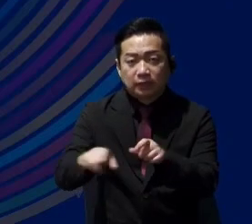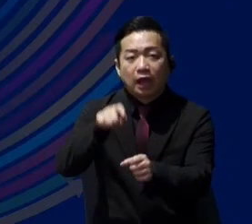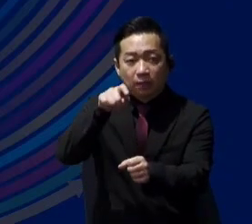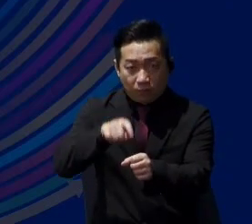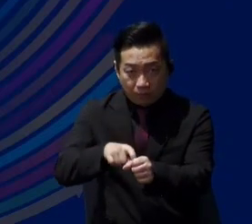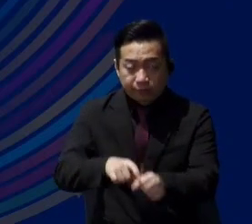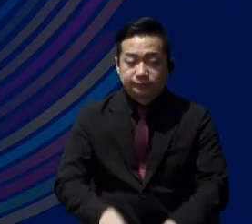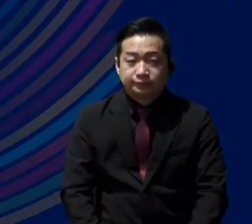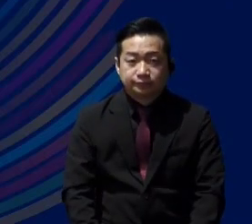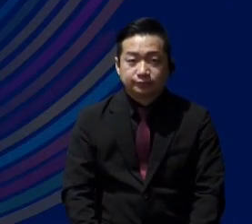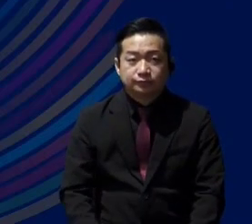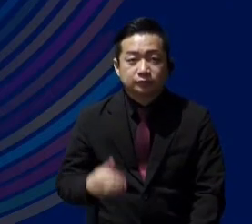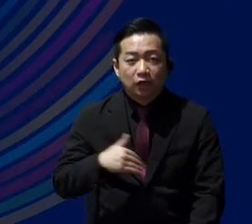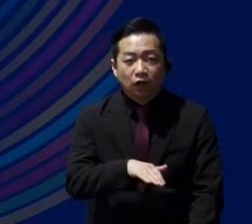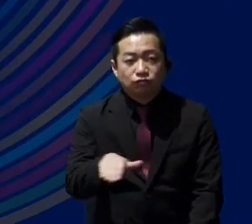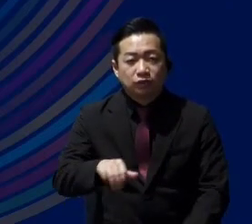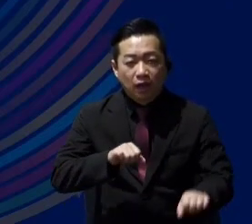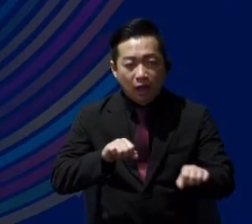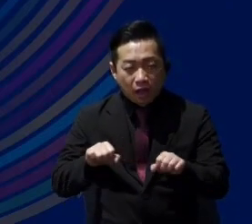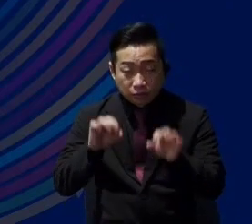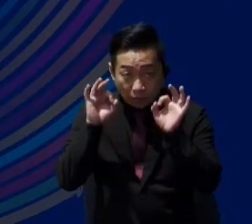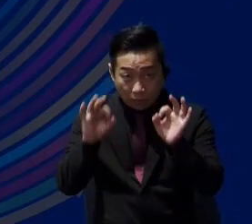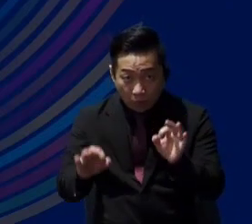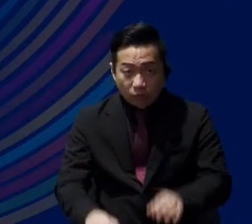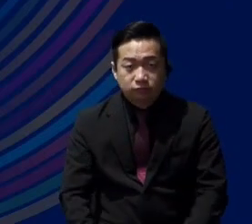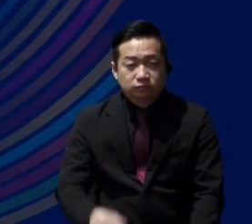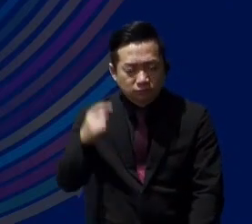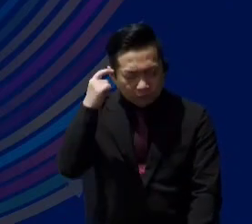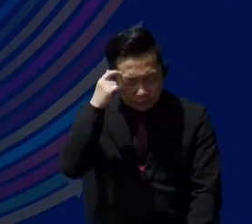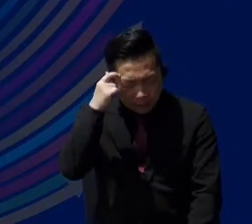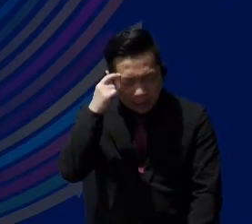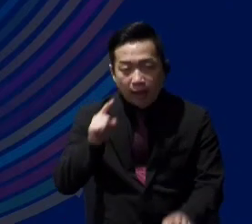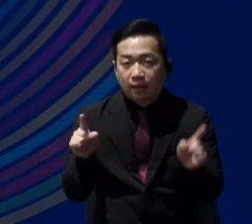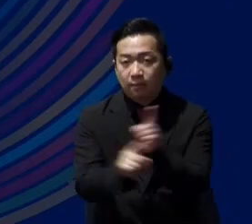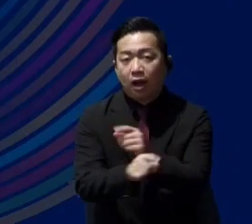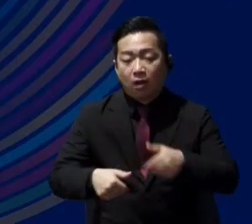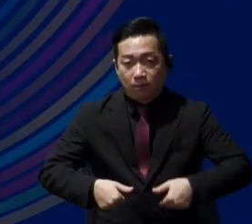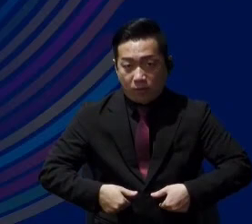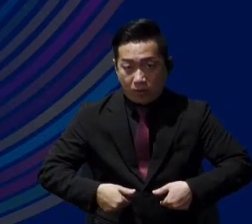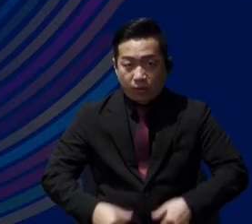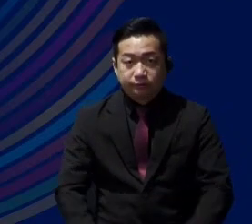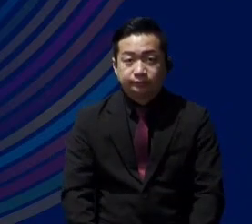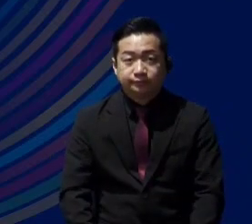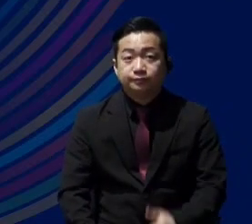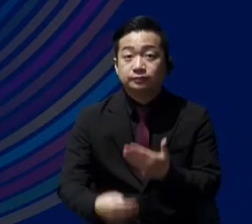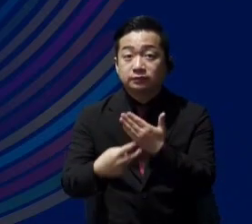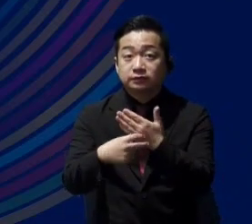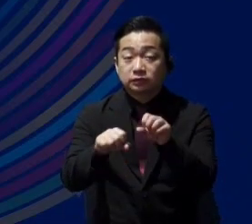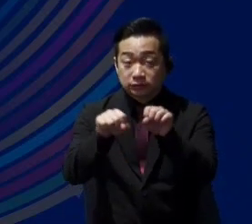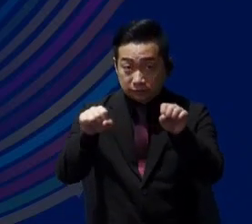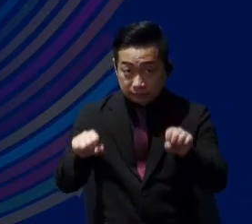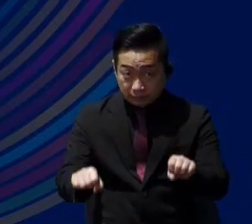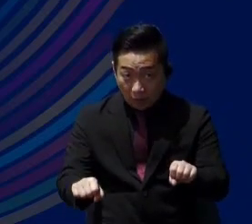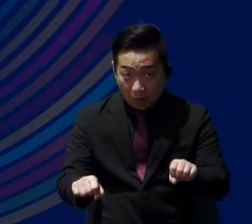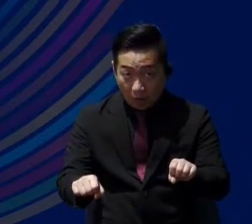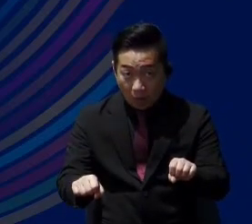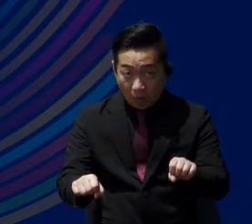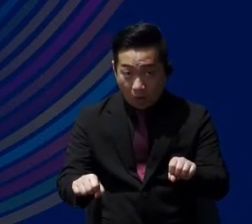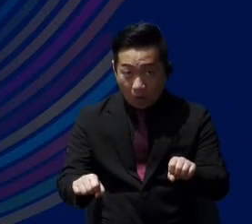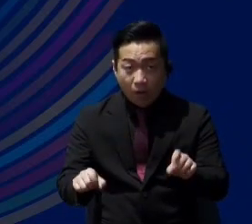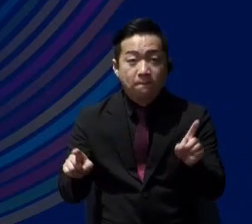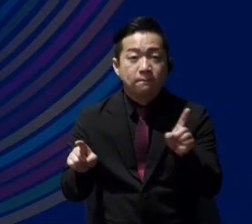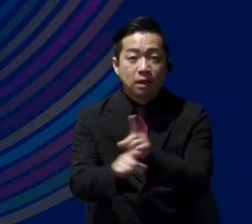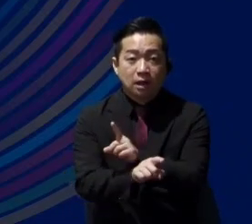mindset, to make sure that we break those silos in health and look at how economic, social,